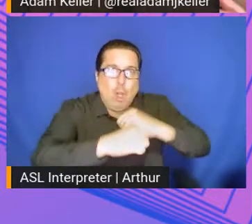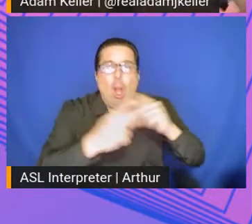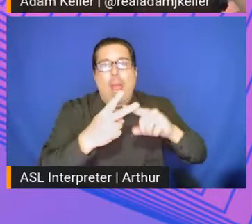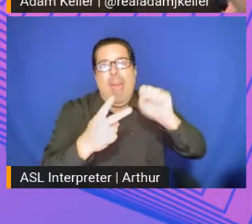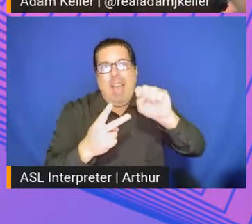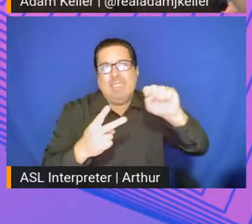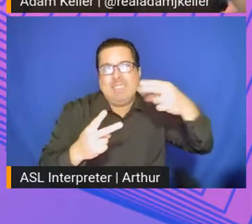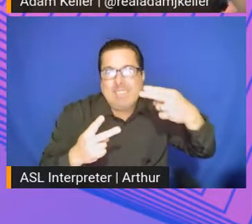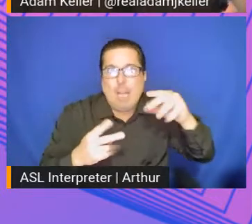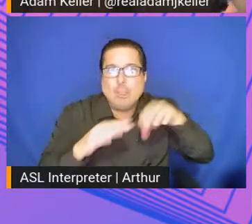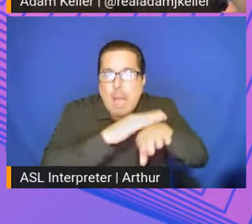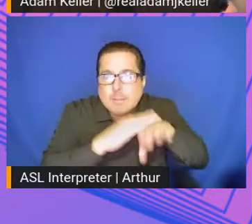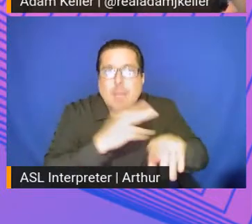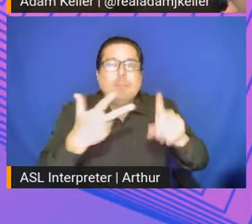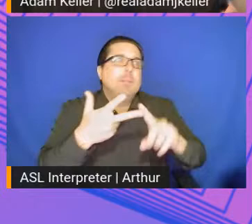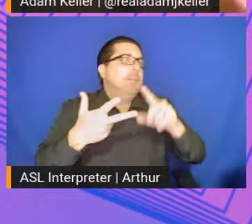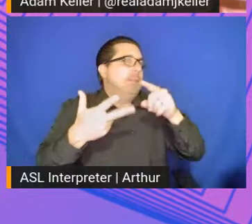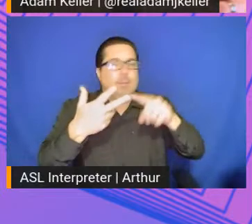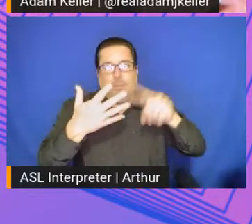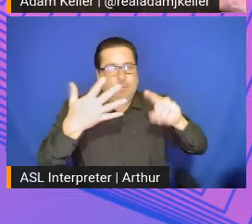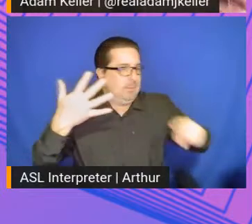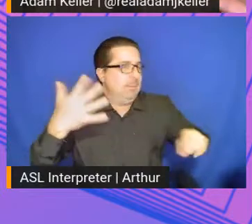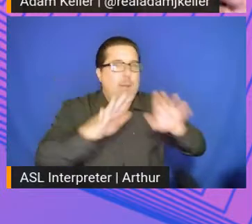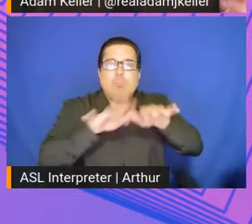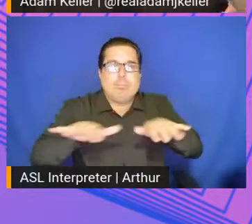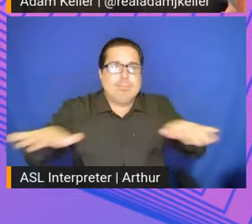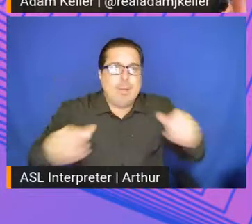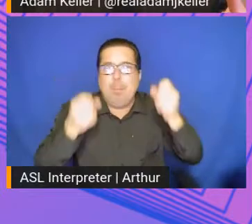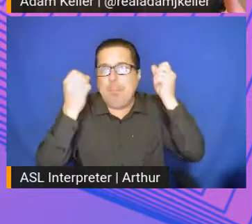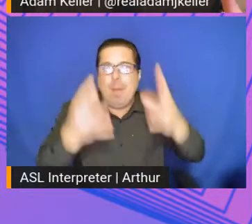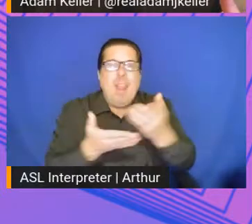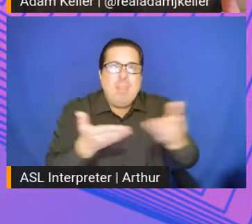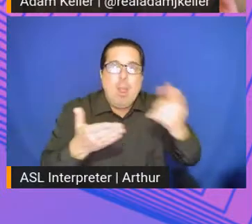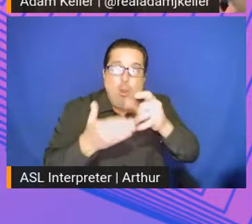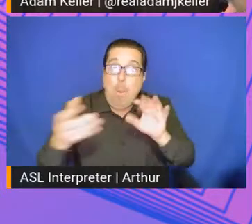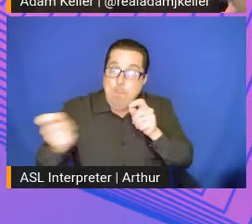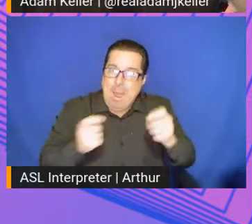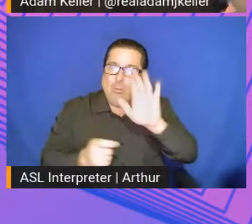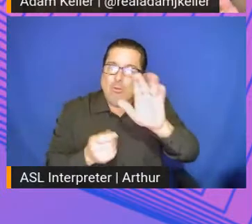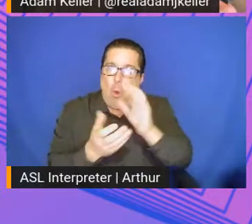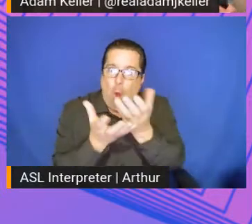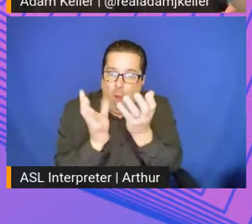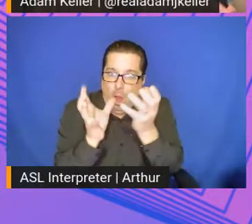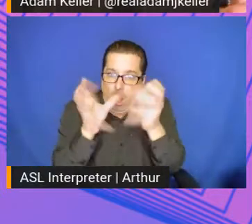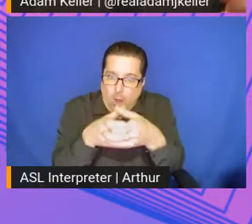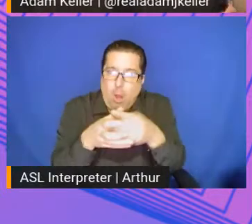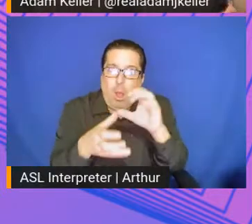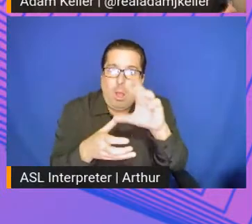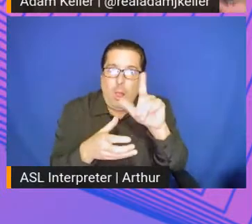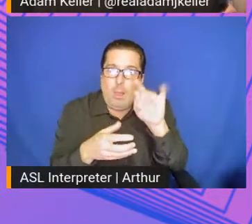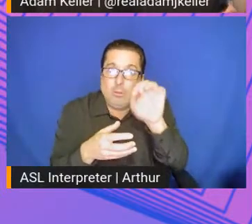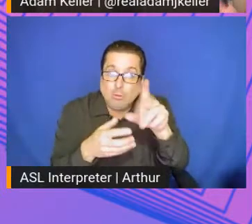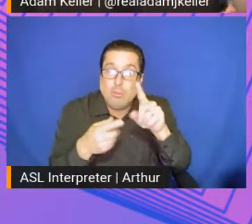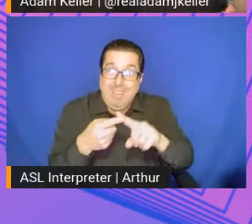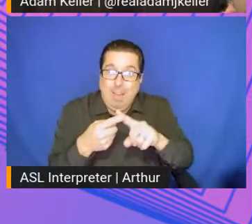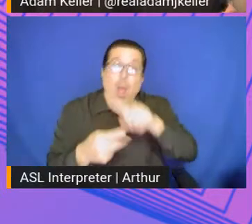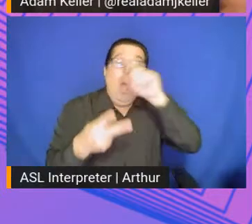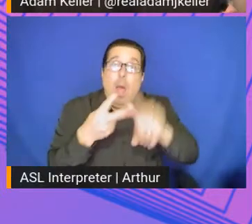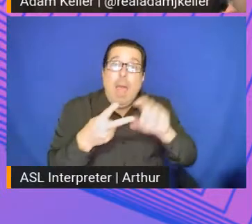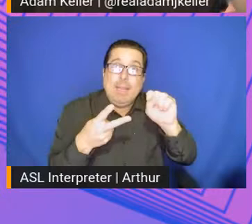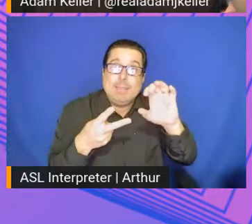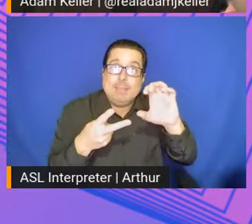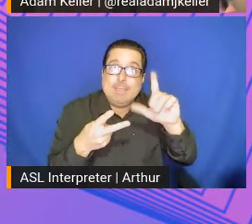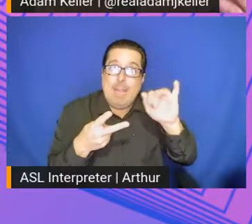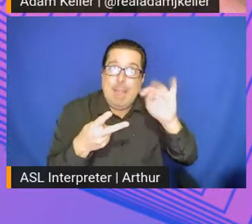of these things when managing your cluster. And in addition, you have to think about scaling your underlying hosts out